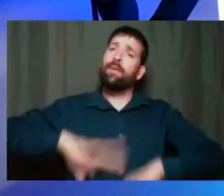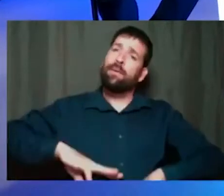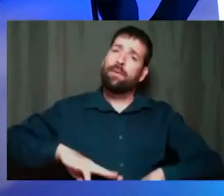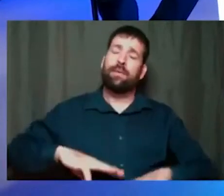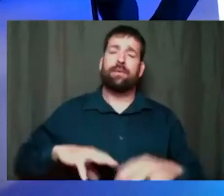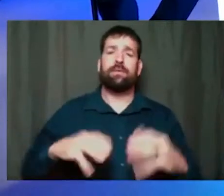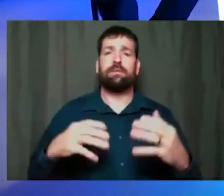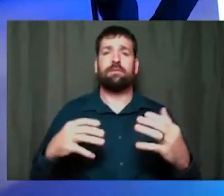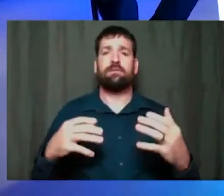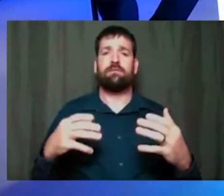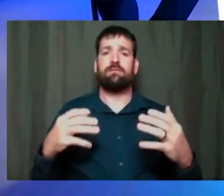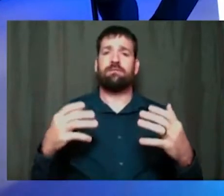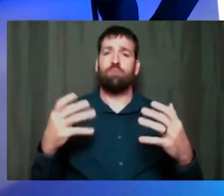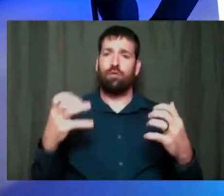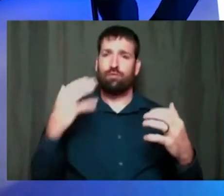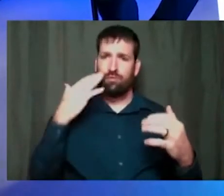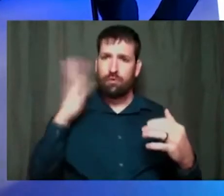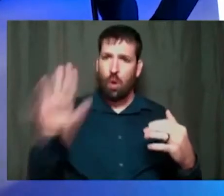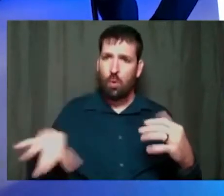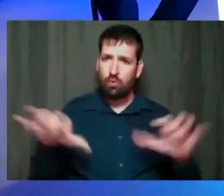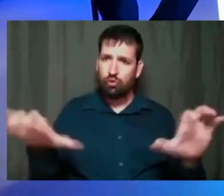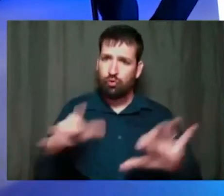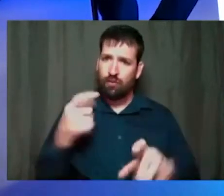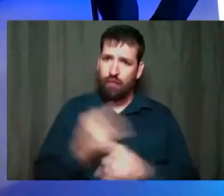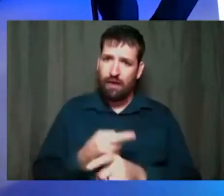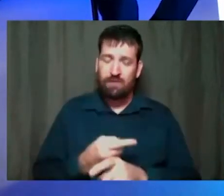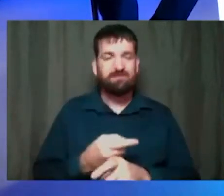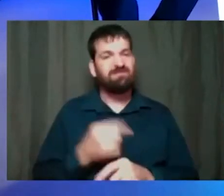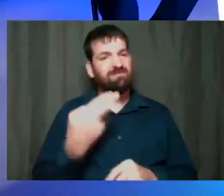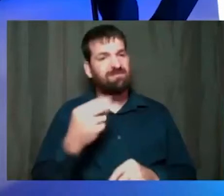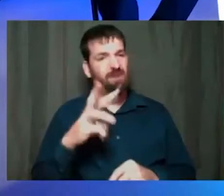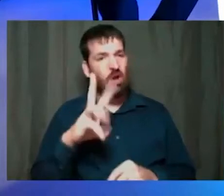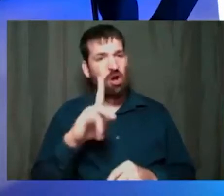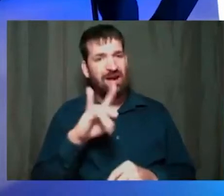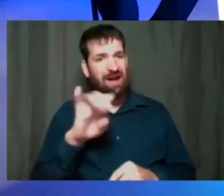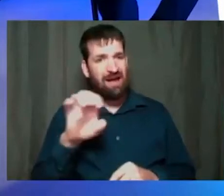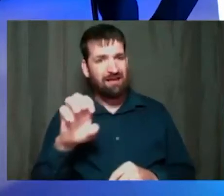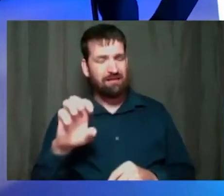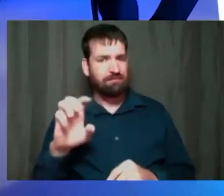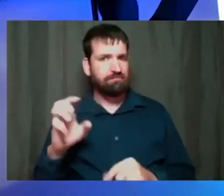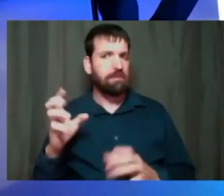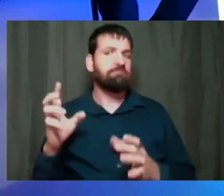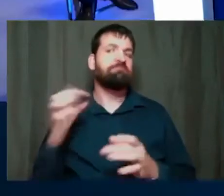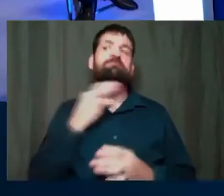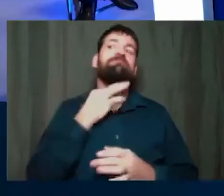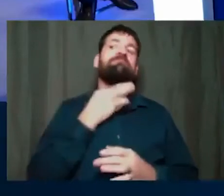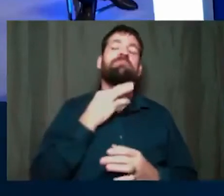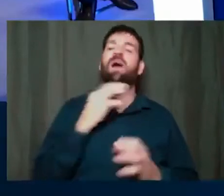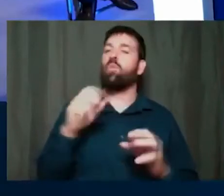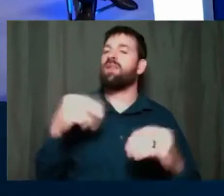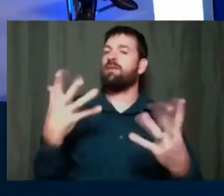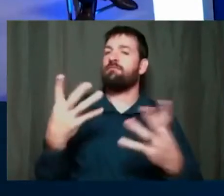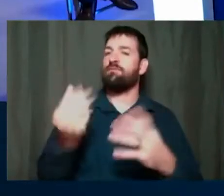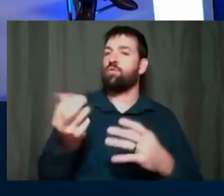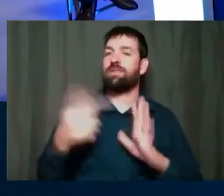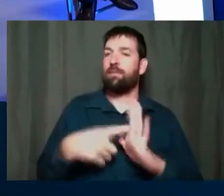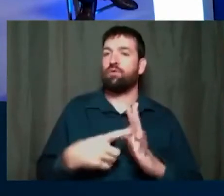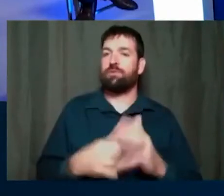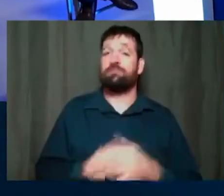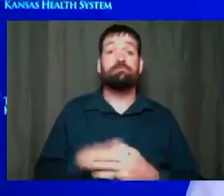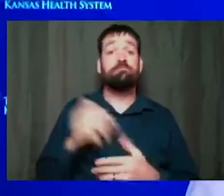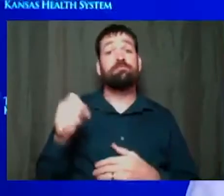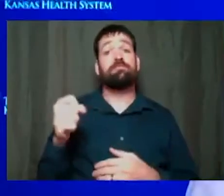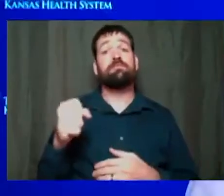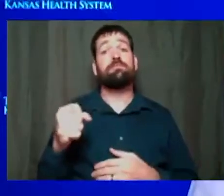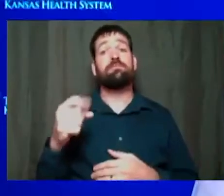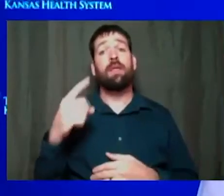know that she's doing it right. Hawkeye, your thoughts on I want to follow, but I'm going to give a couple examples. So, yeah, I mean, I think it goes